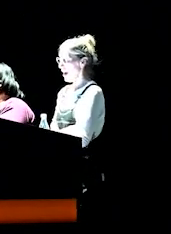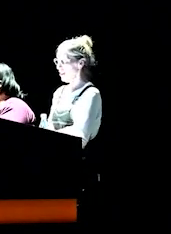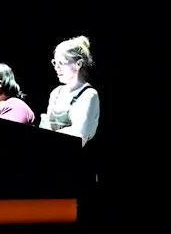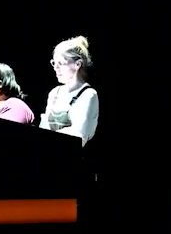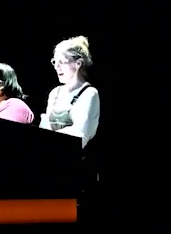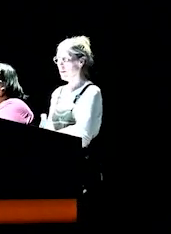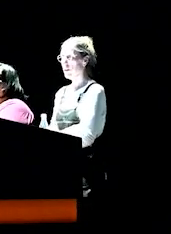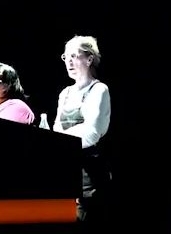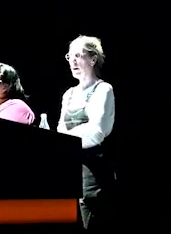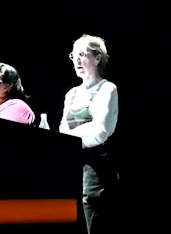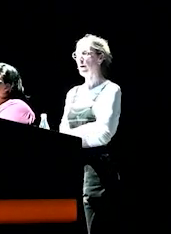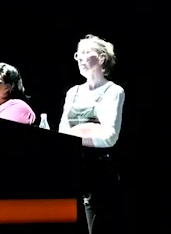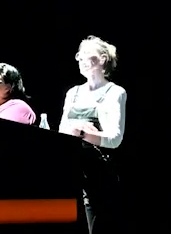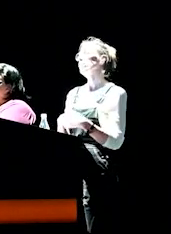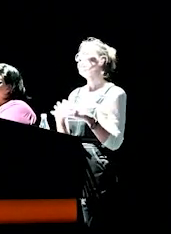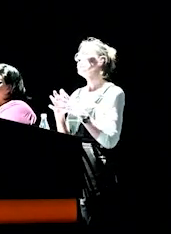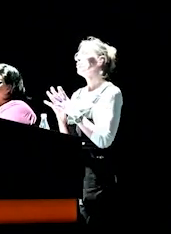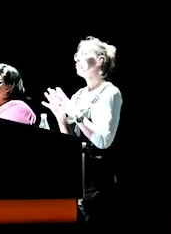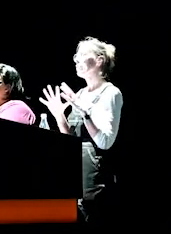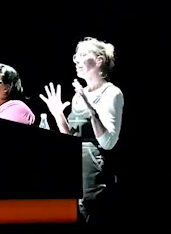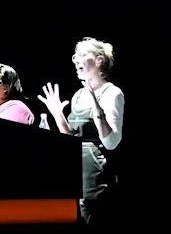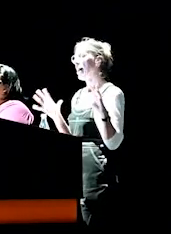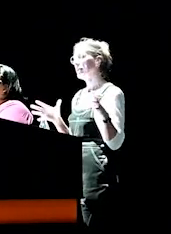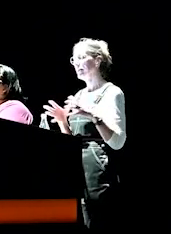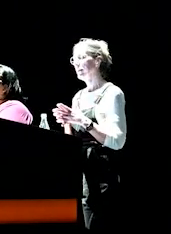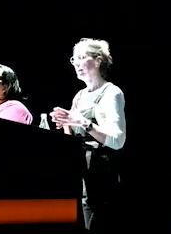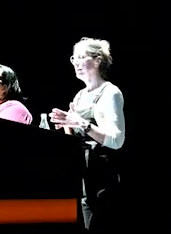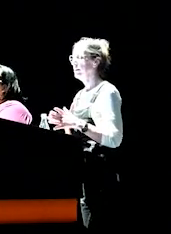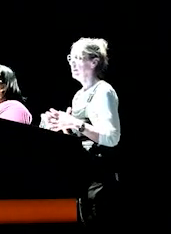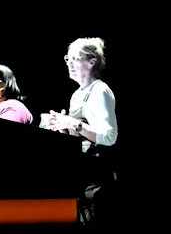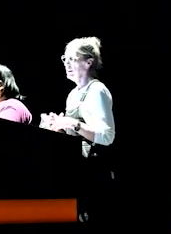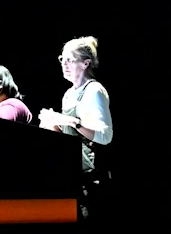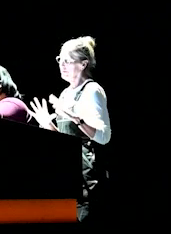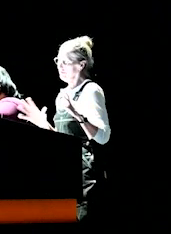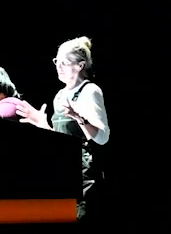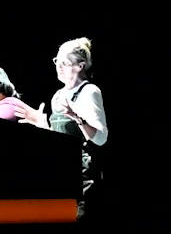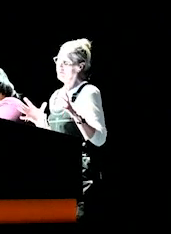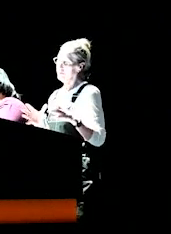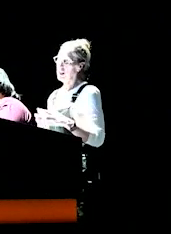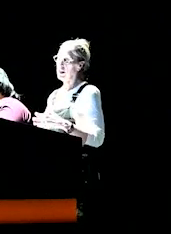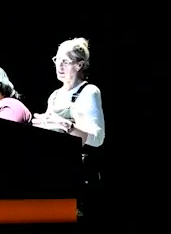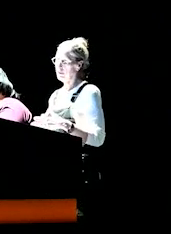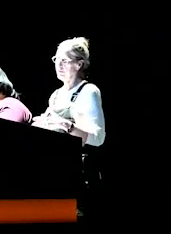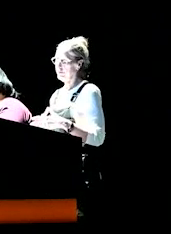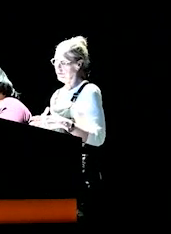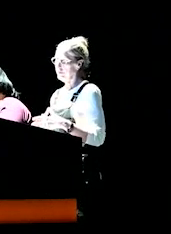When I think about so much of the last,